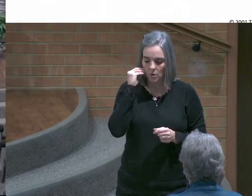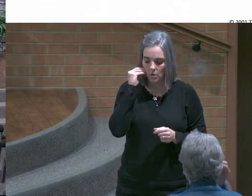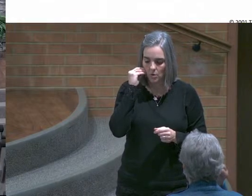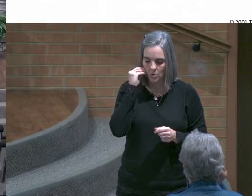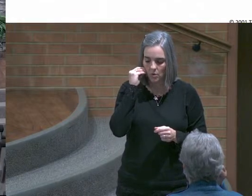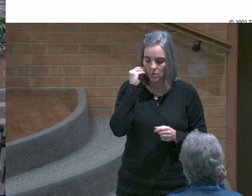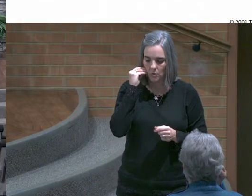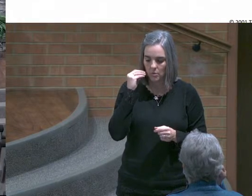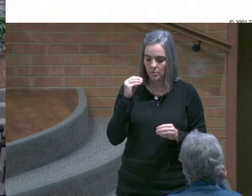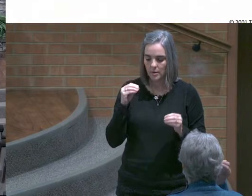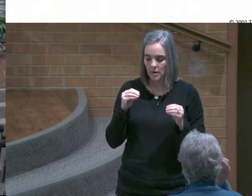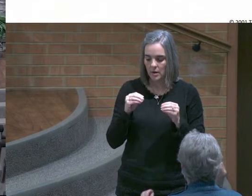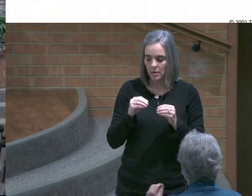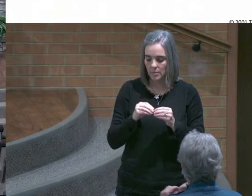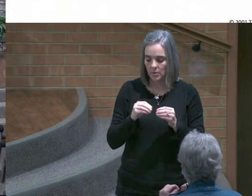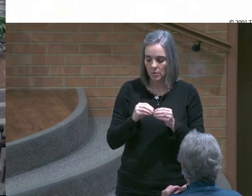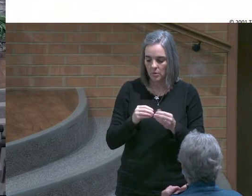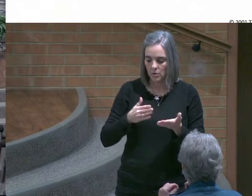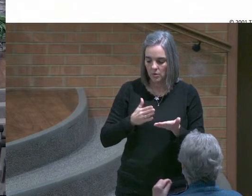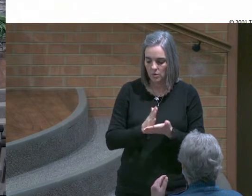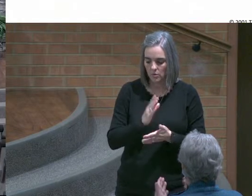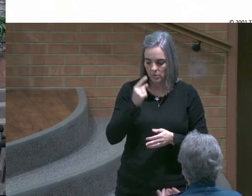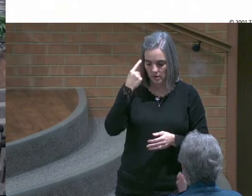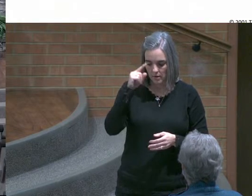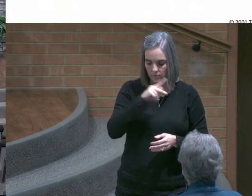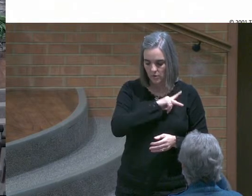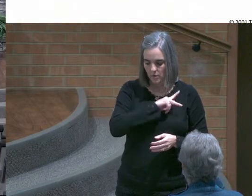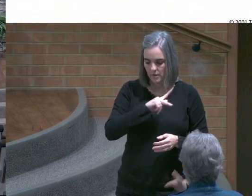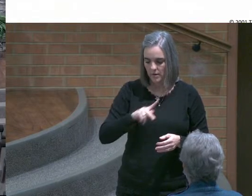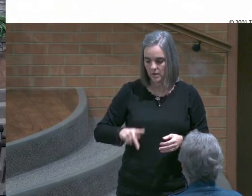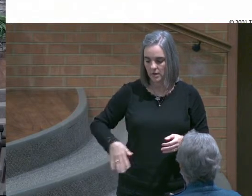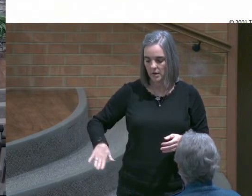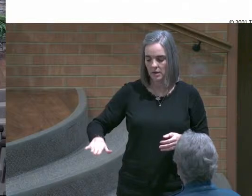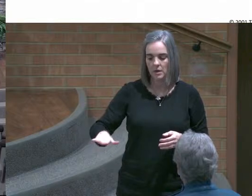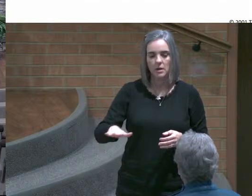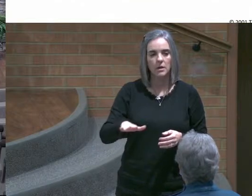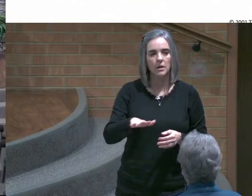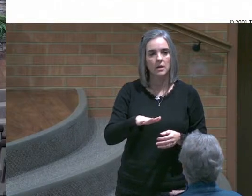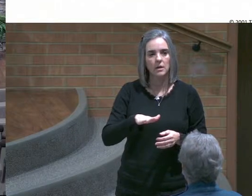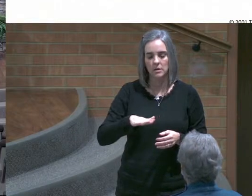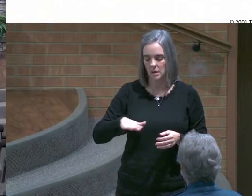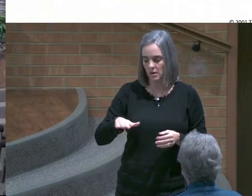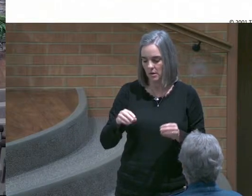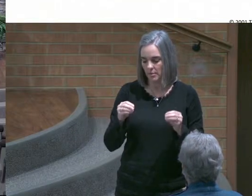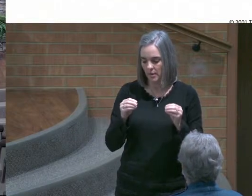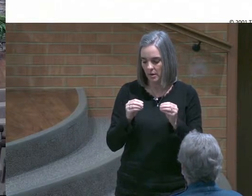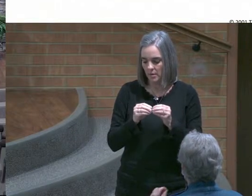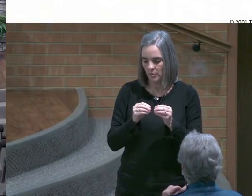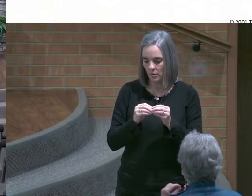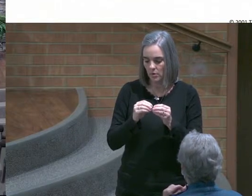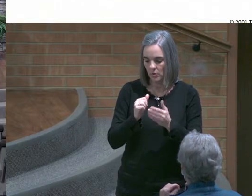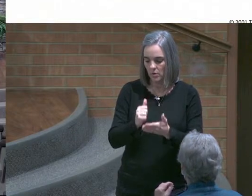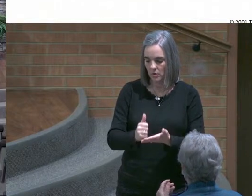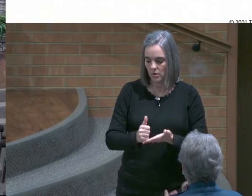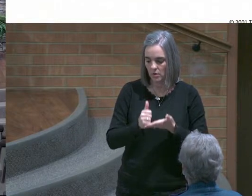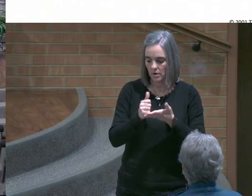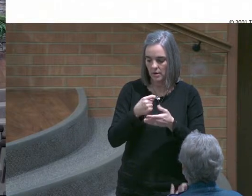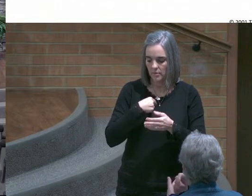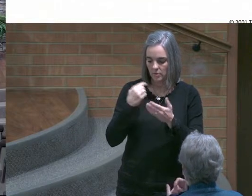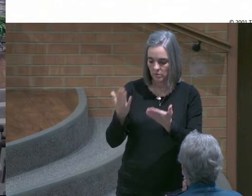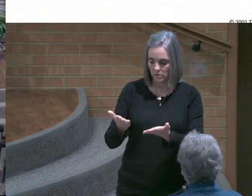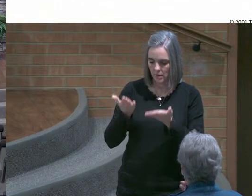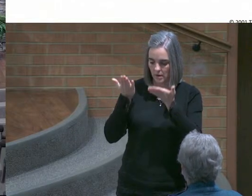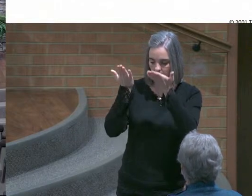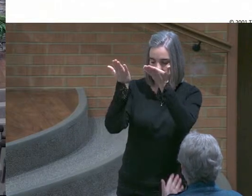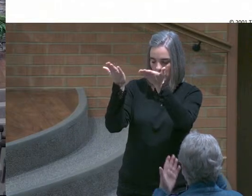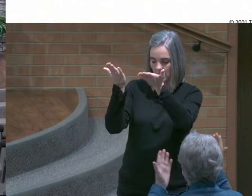for home, more fit for the kingdom,